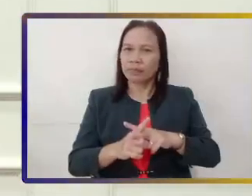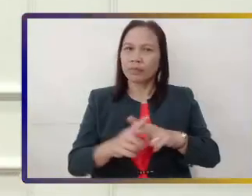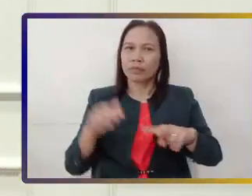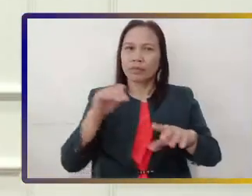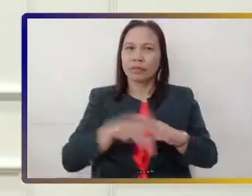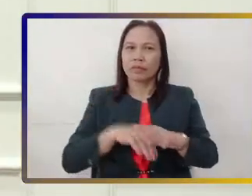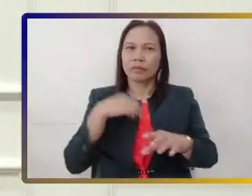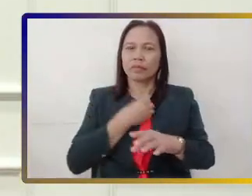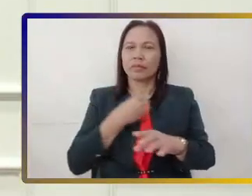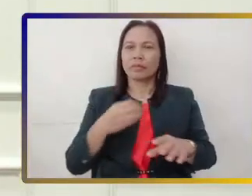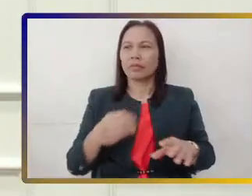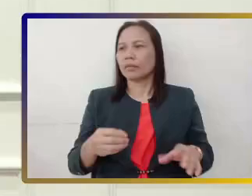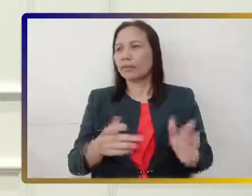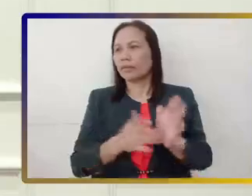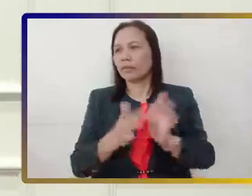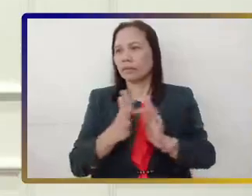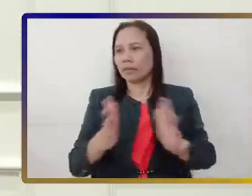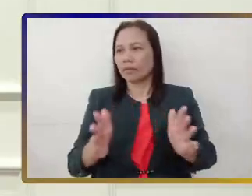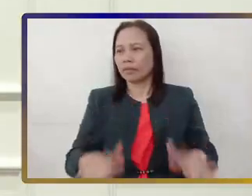traditionlicable